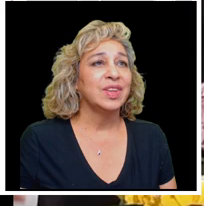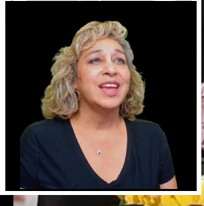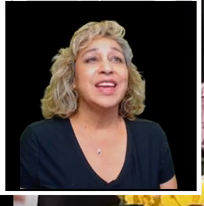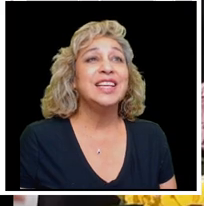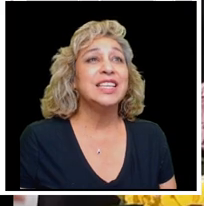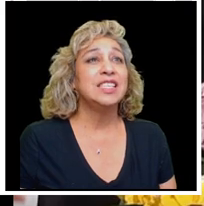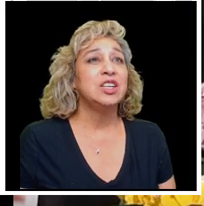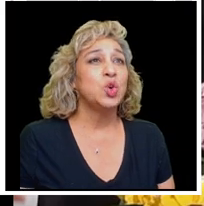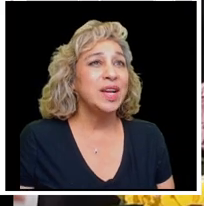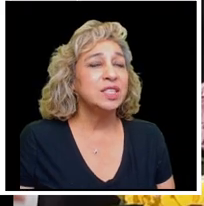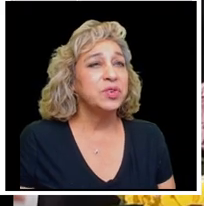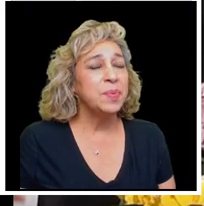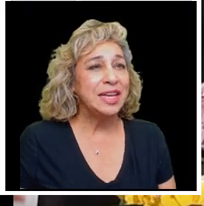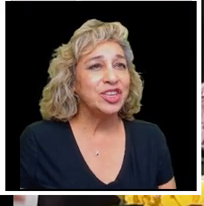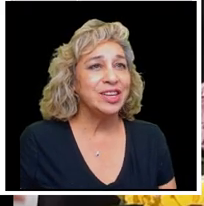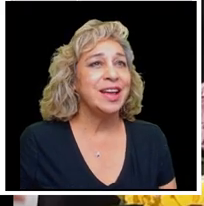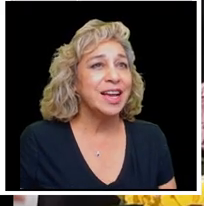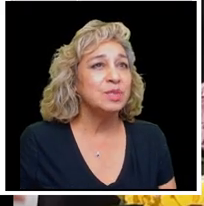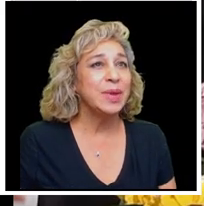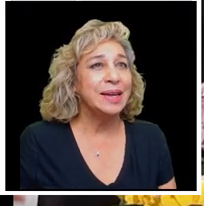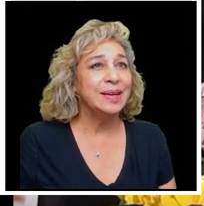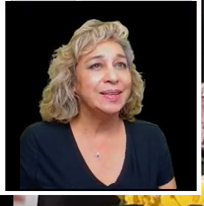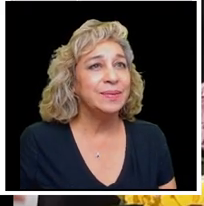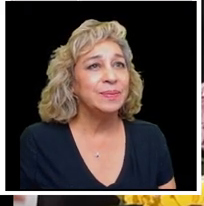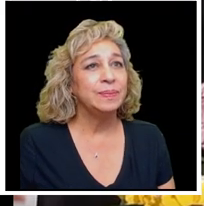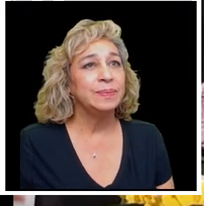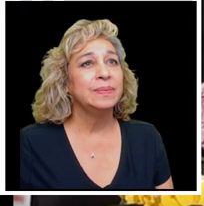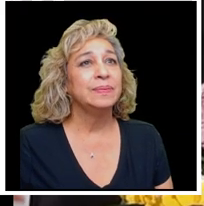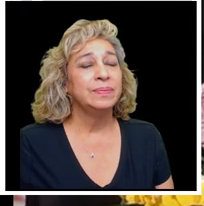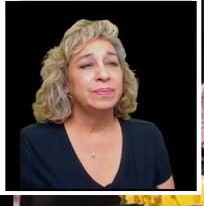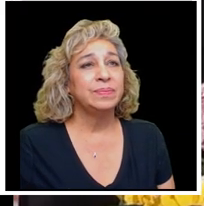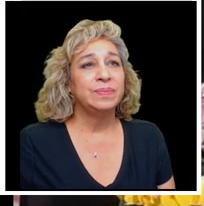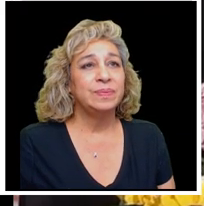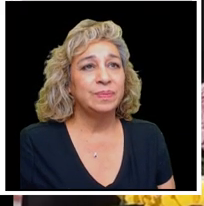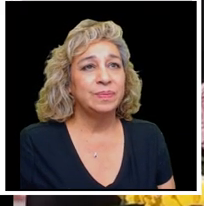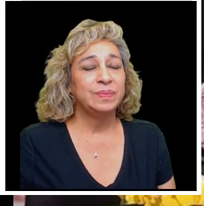he says that transformation has begun